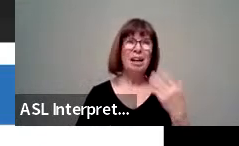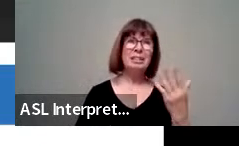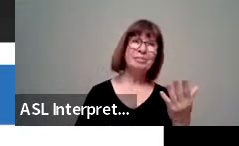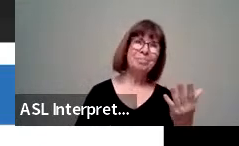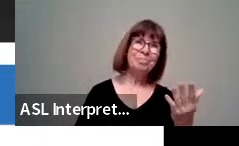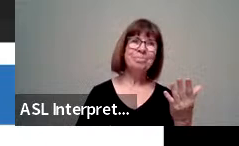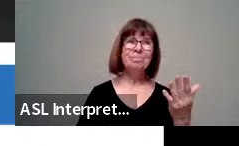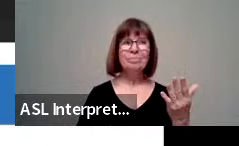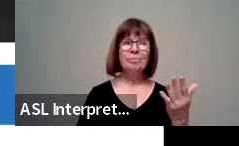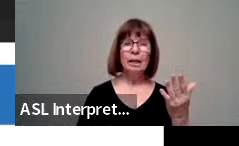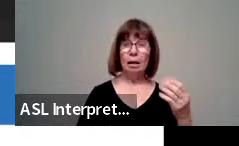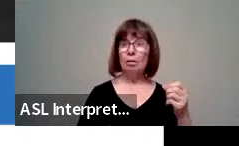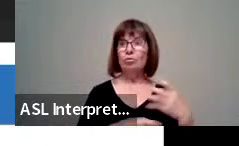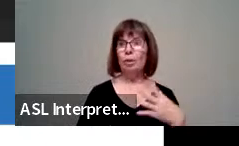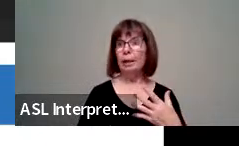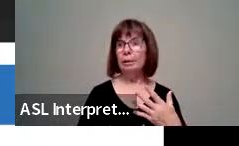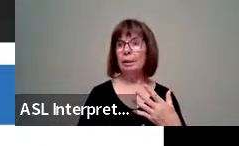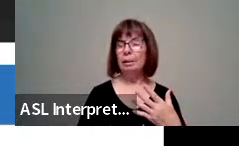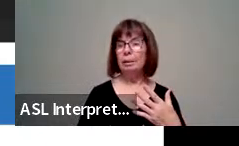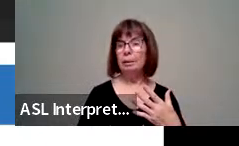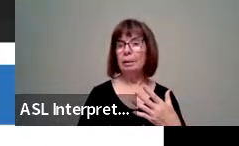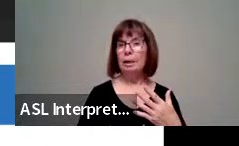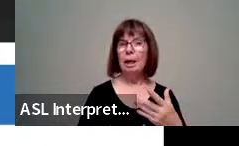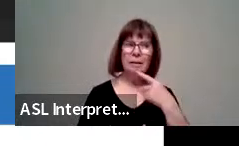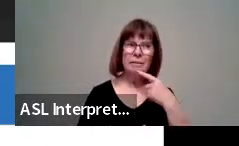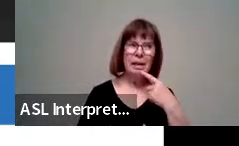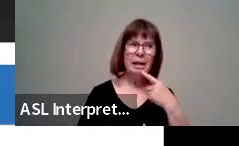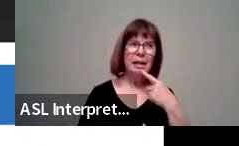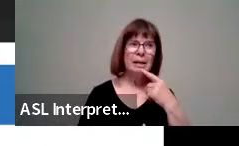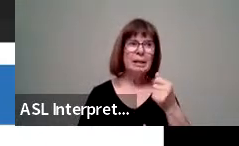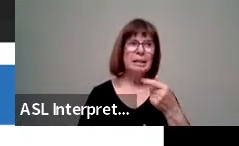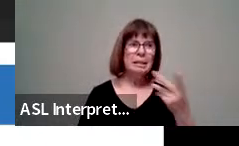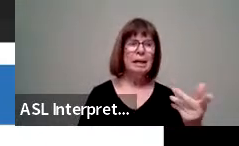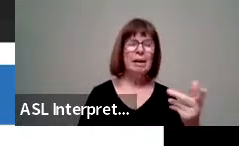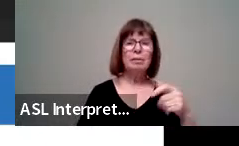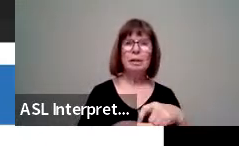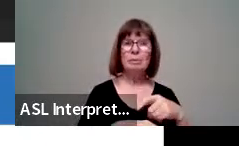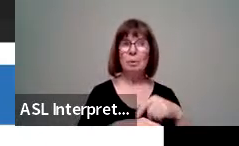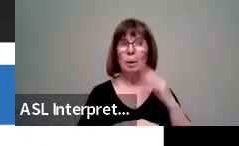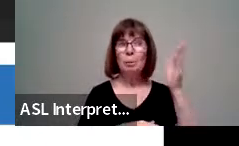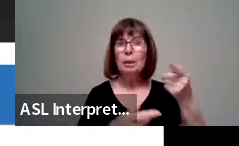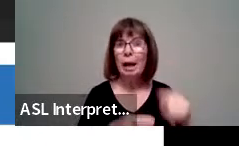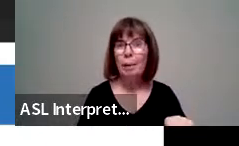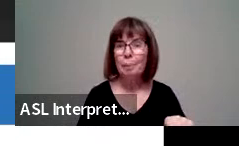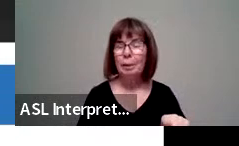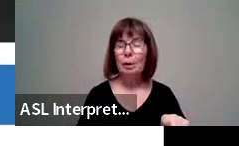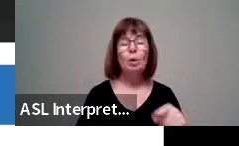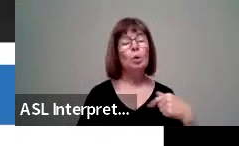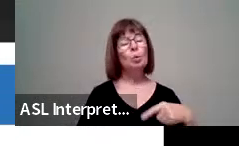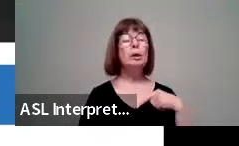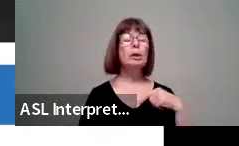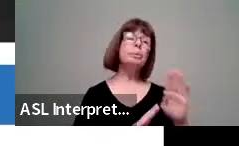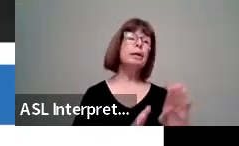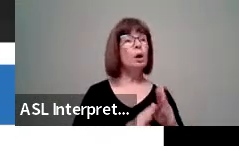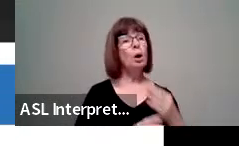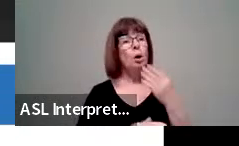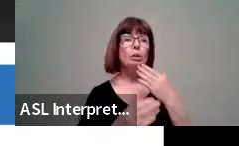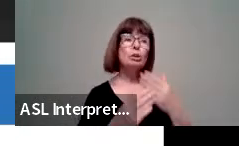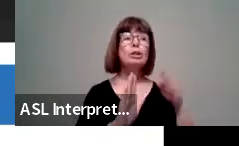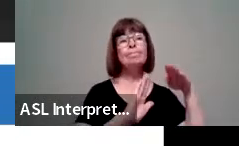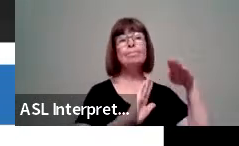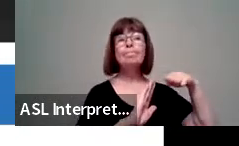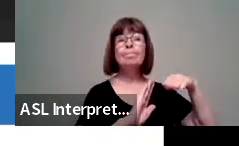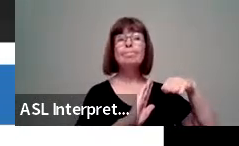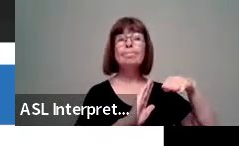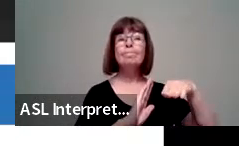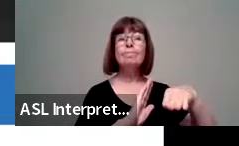like afraid. And I have cried several times about what is coming for us, because I think we're acting like, oh, it's good that things are going down. We're